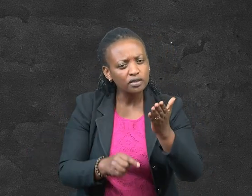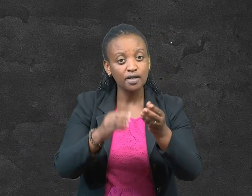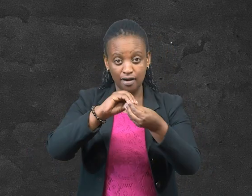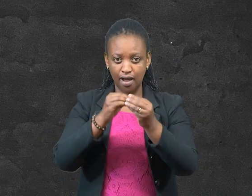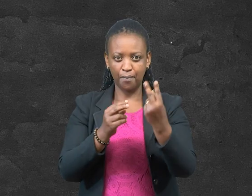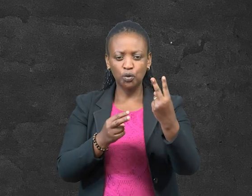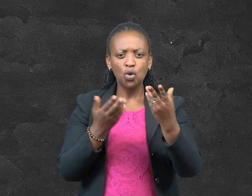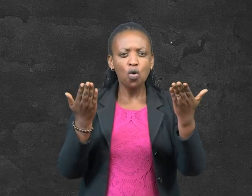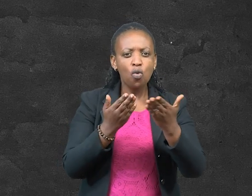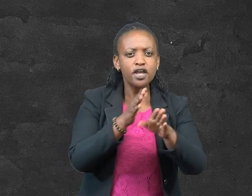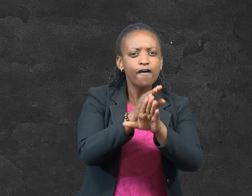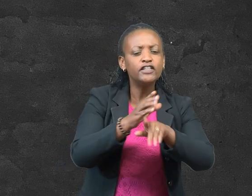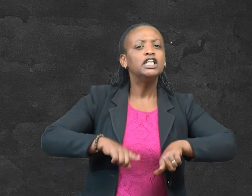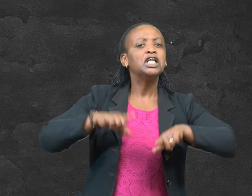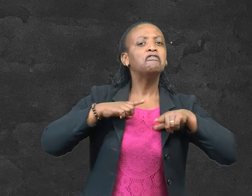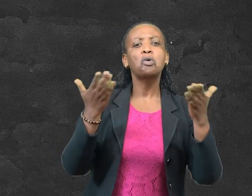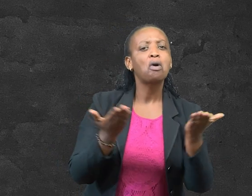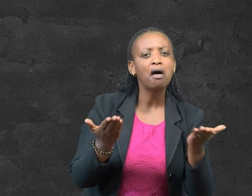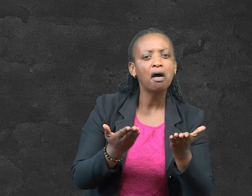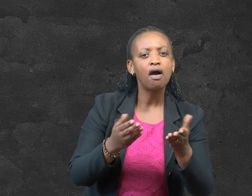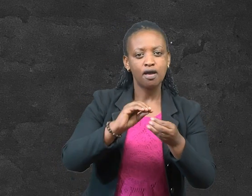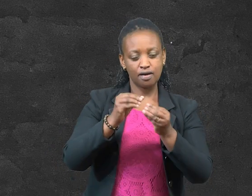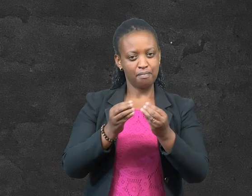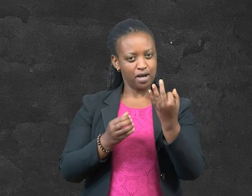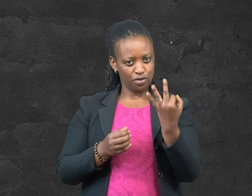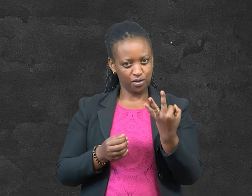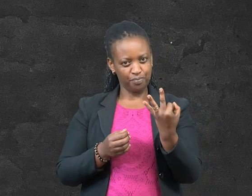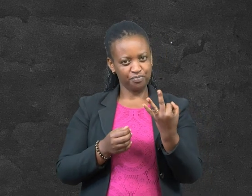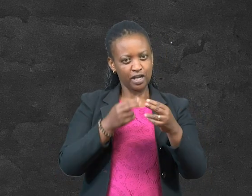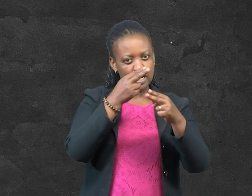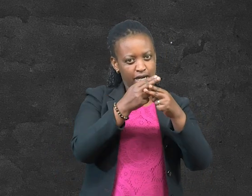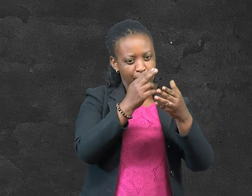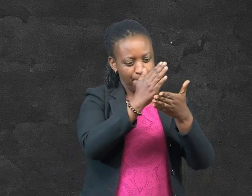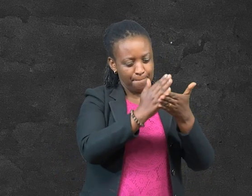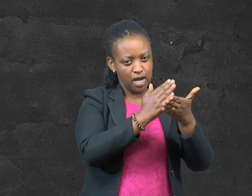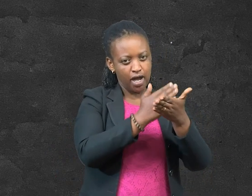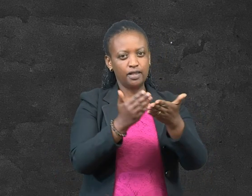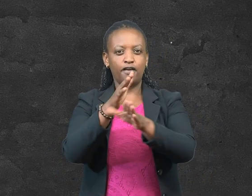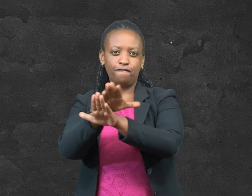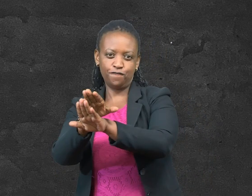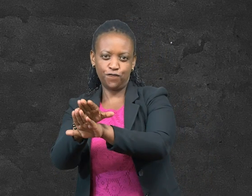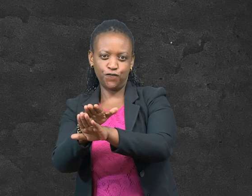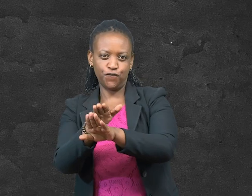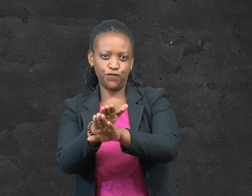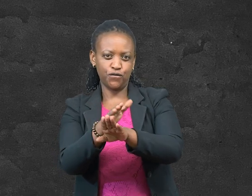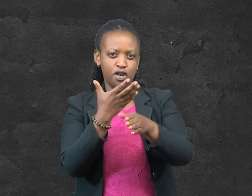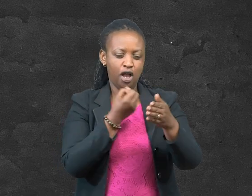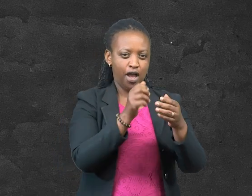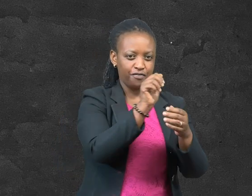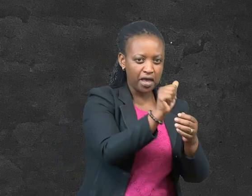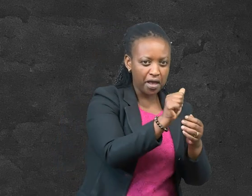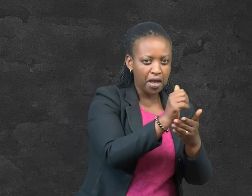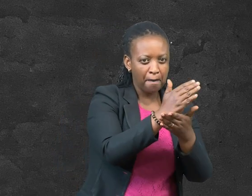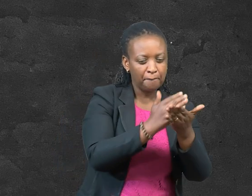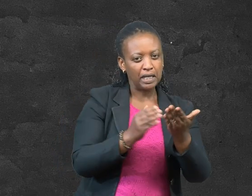Where does a fish live? Number 3. Name these parts of a fish. We have part A,